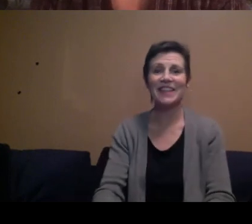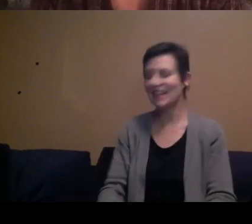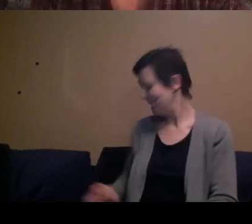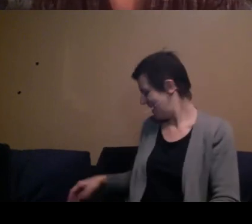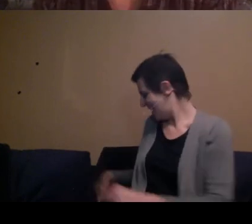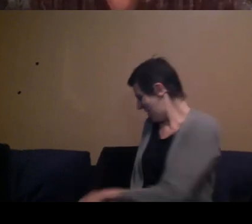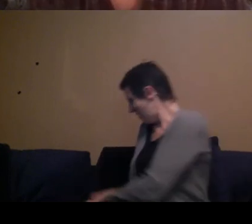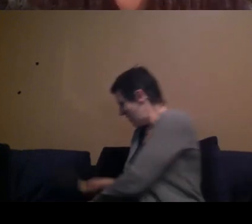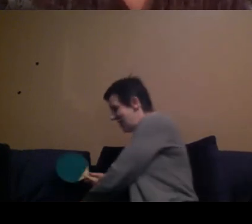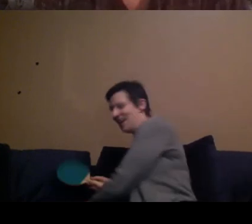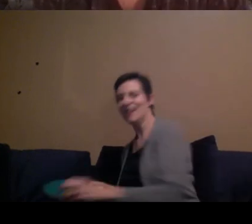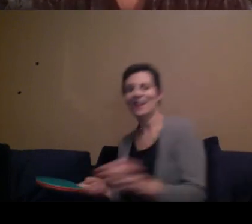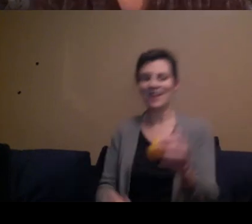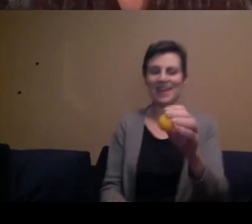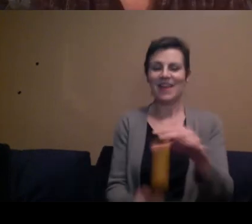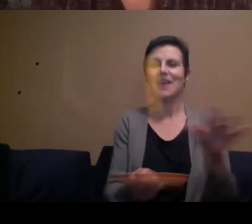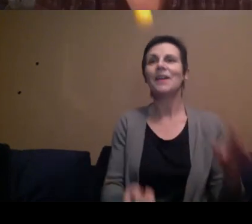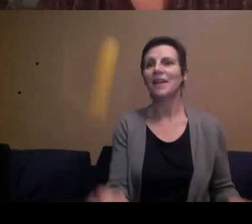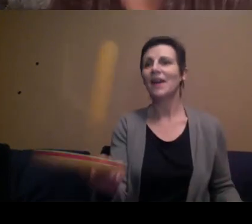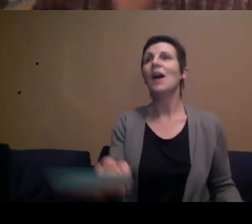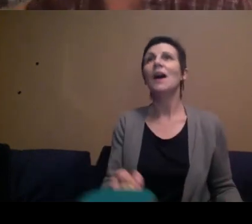please. Here.